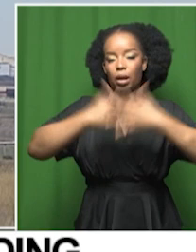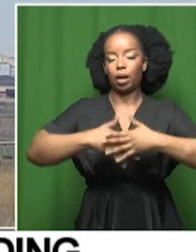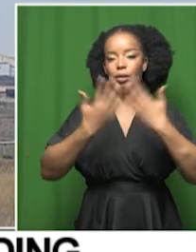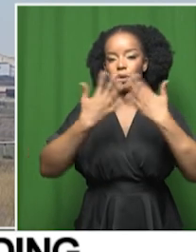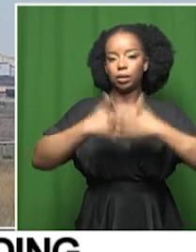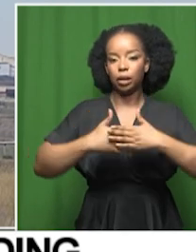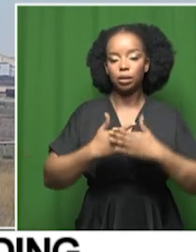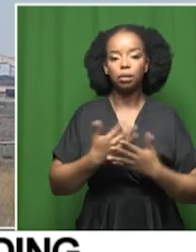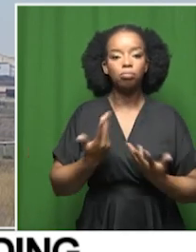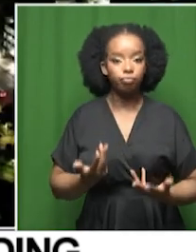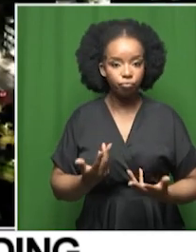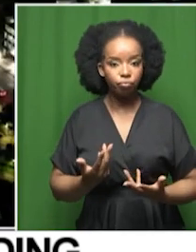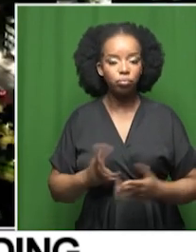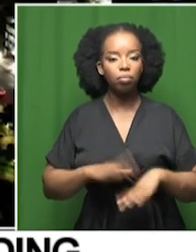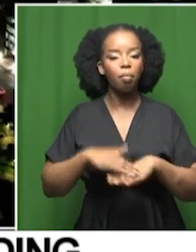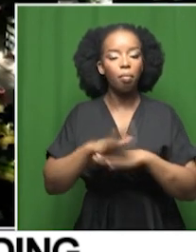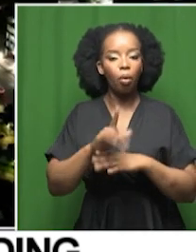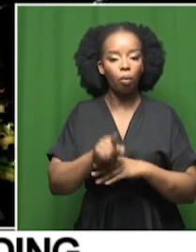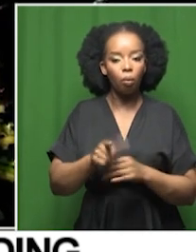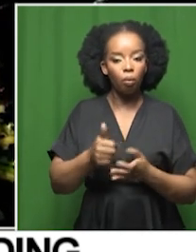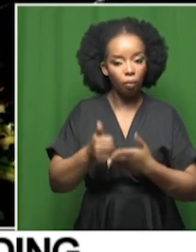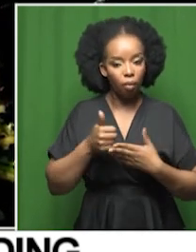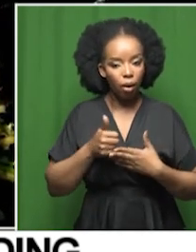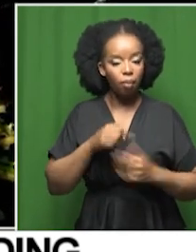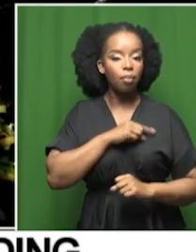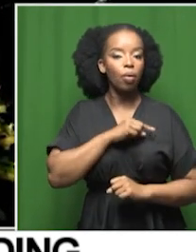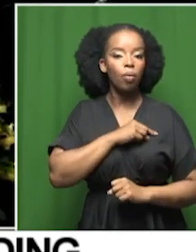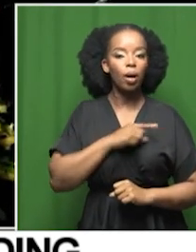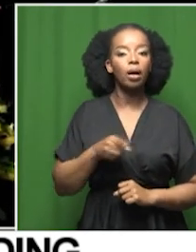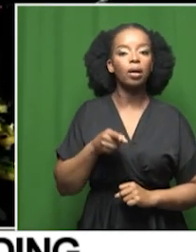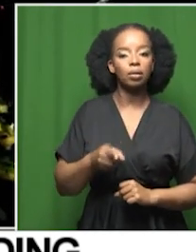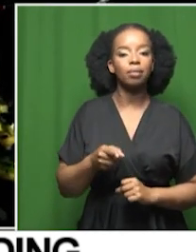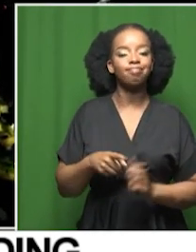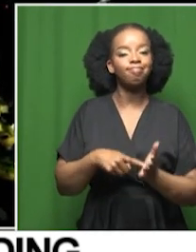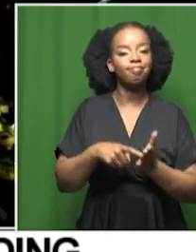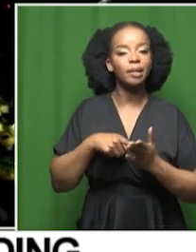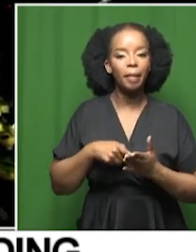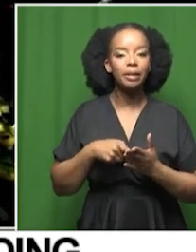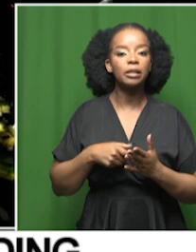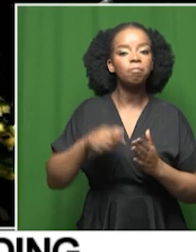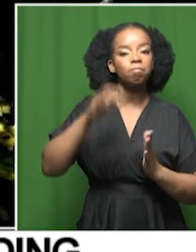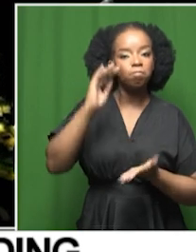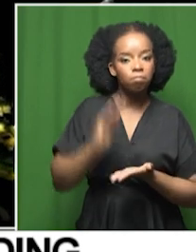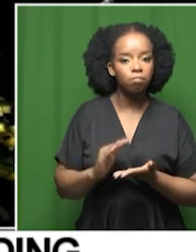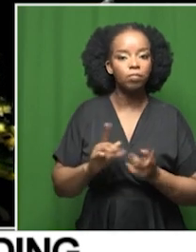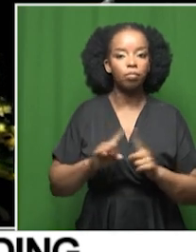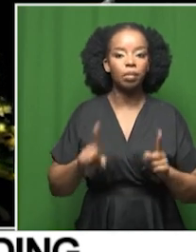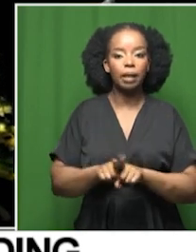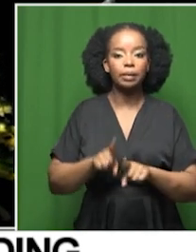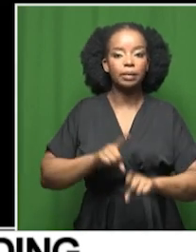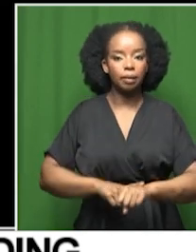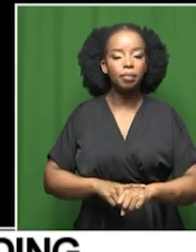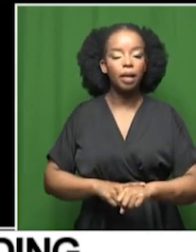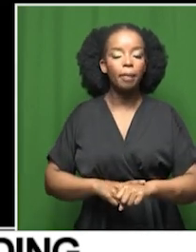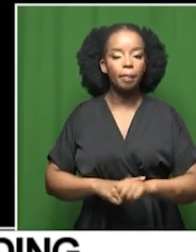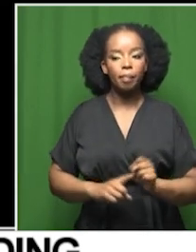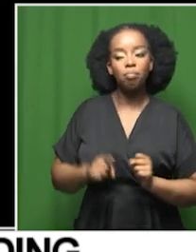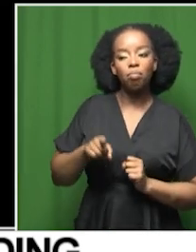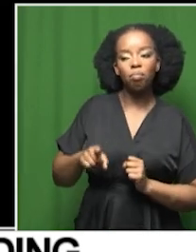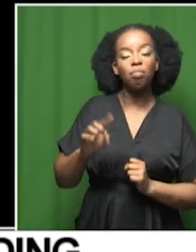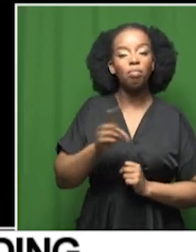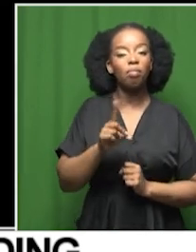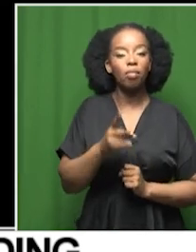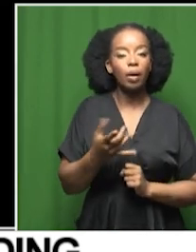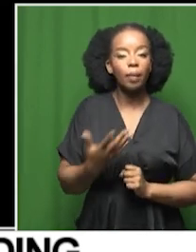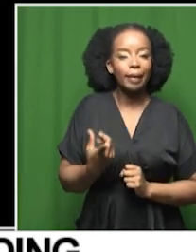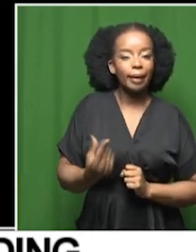movements more towards moving that, because that'll help balance the demand, I think, on the grid. But at the same time, of course, it's from an agriculture point of view, it's better to